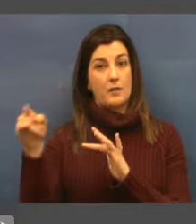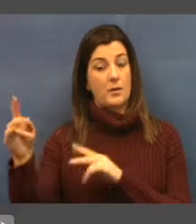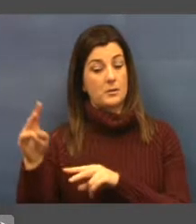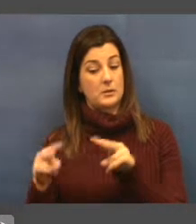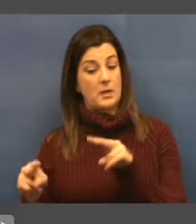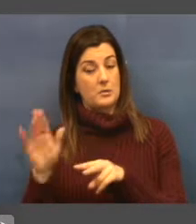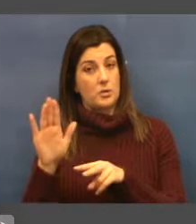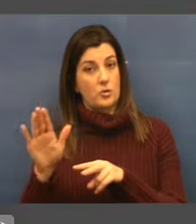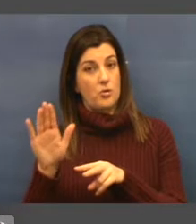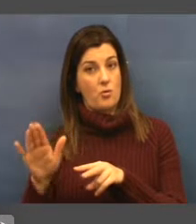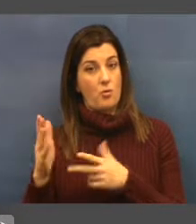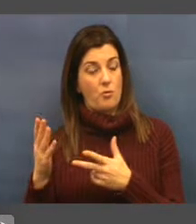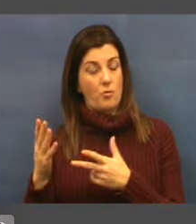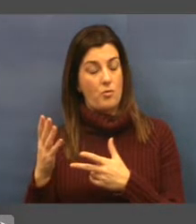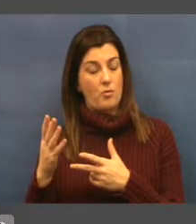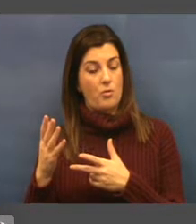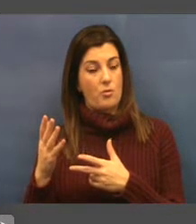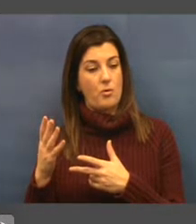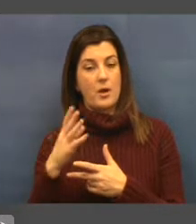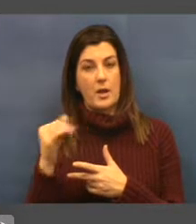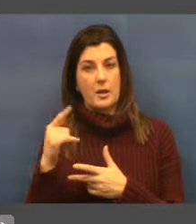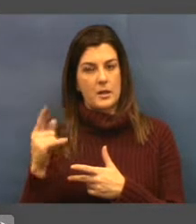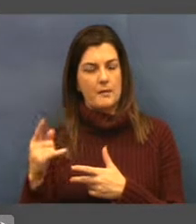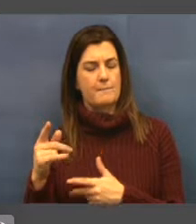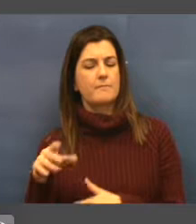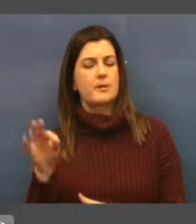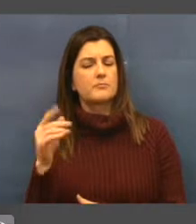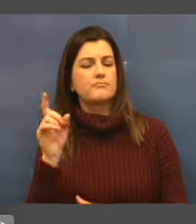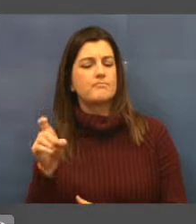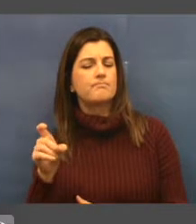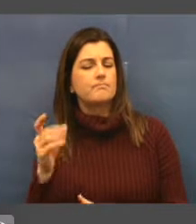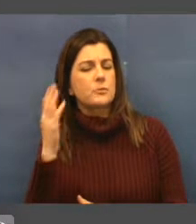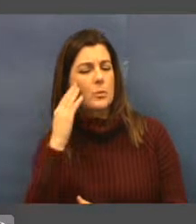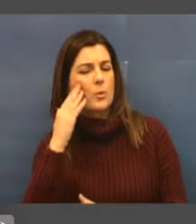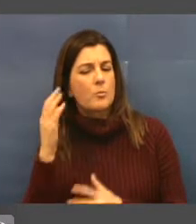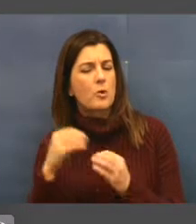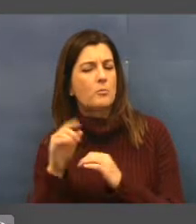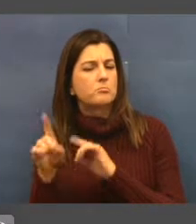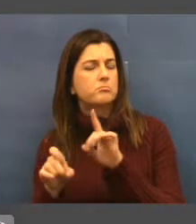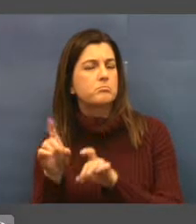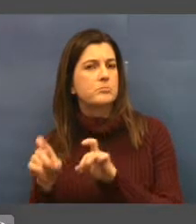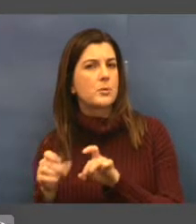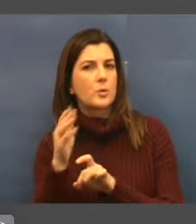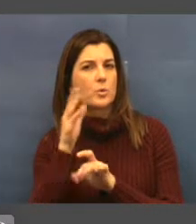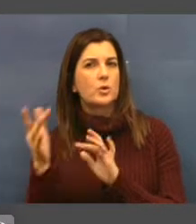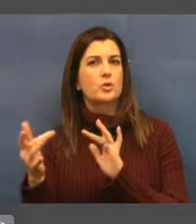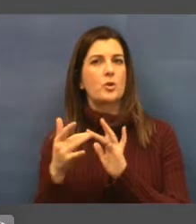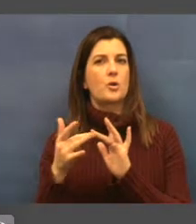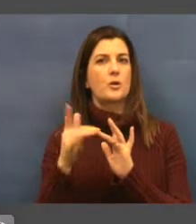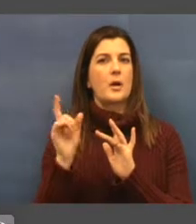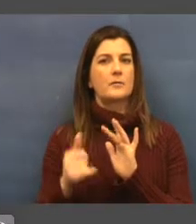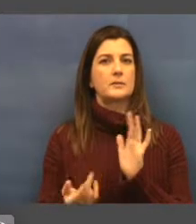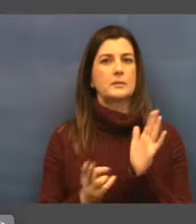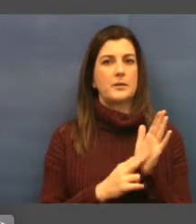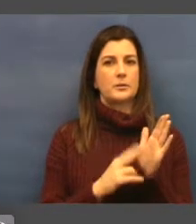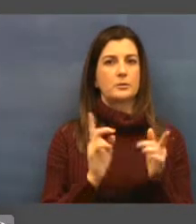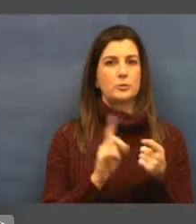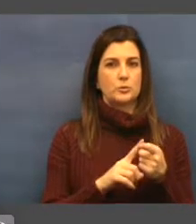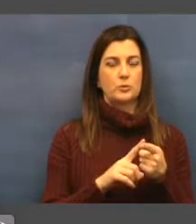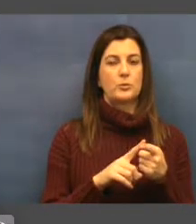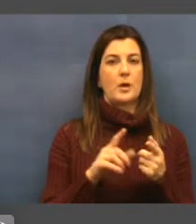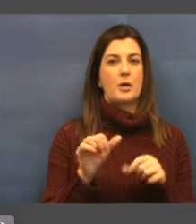your application and they find that they require more information, they will contact you and let you know that you need to sign into Alberta Student